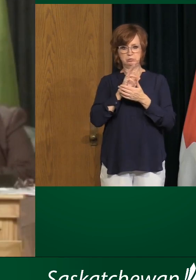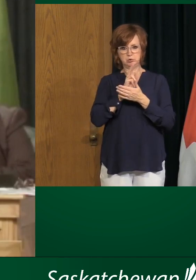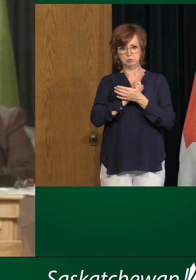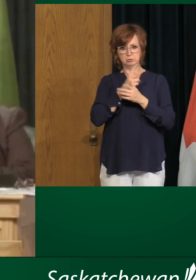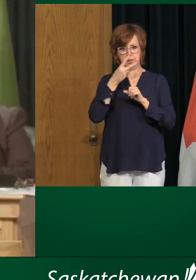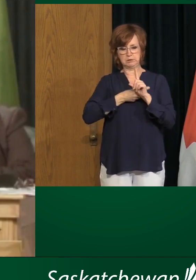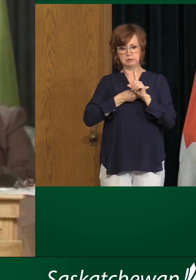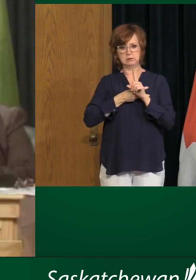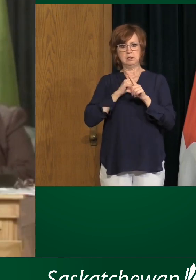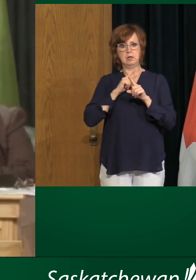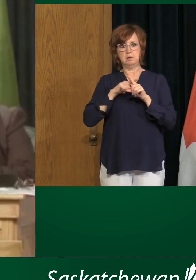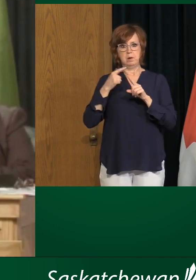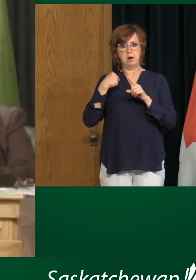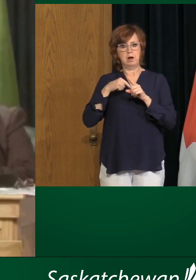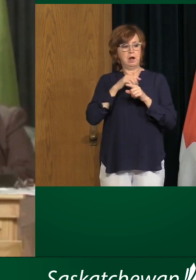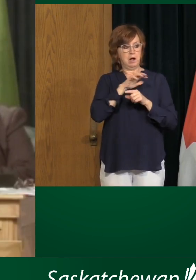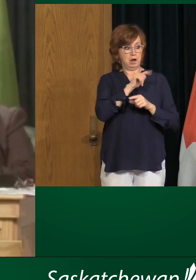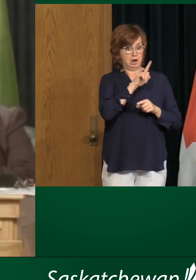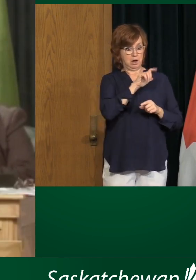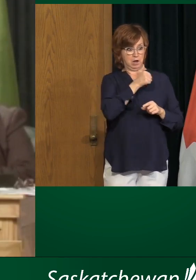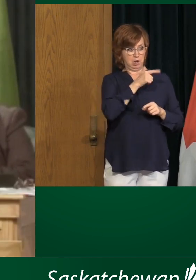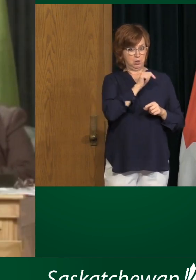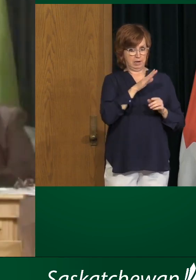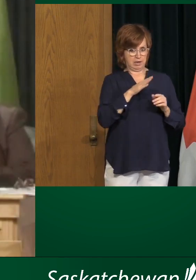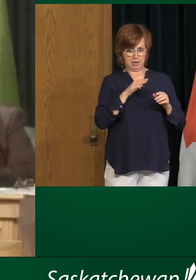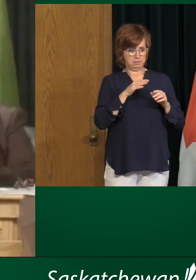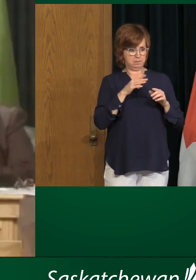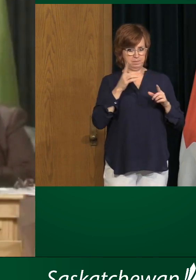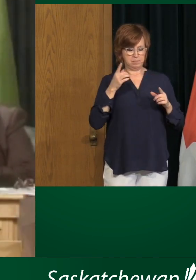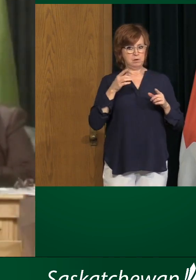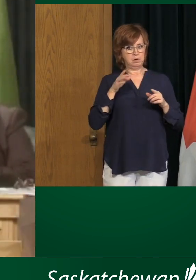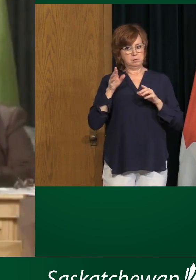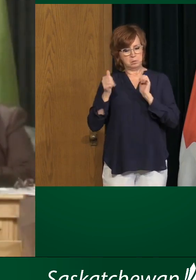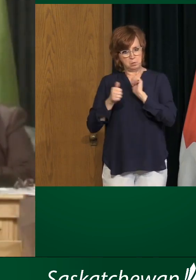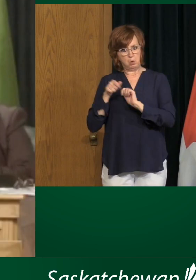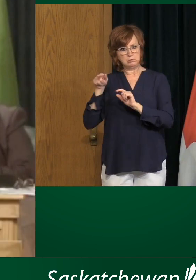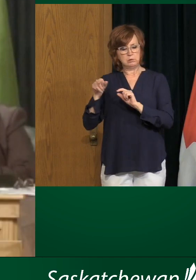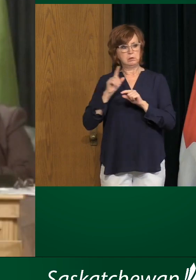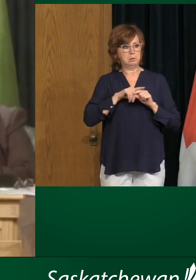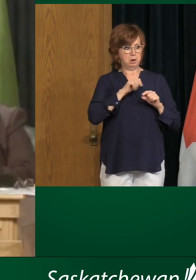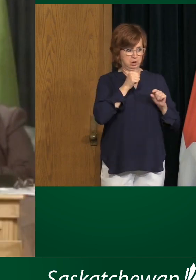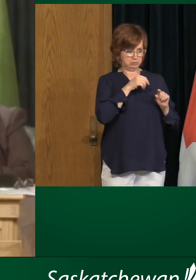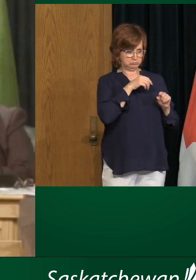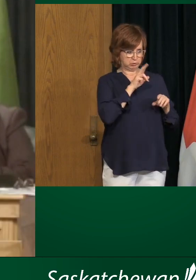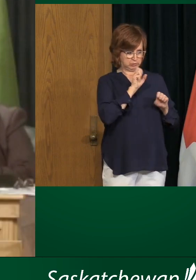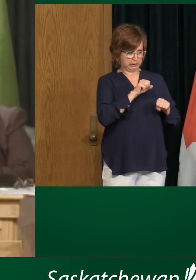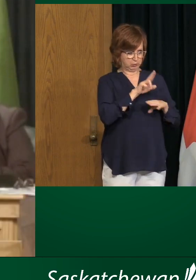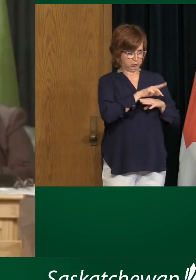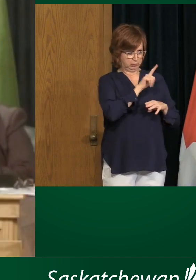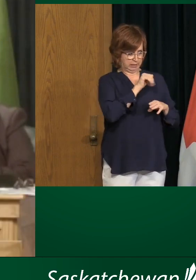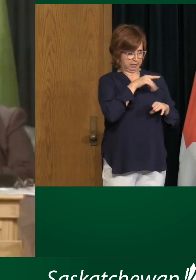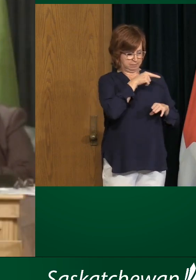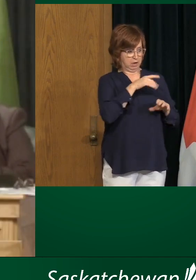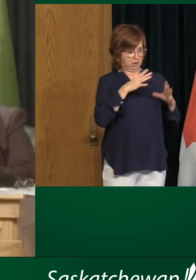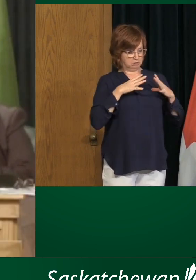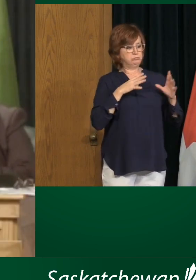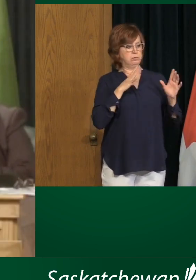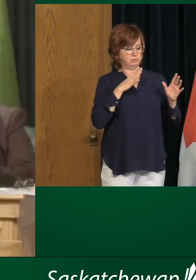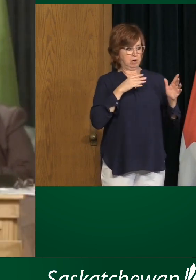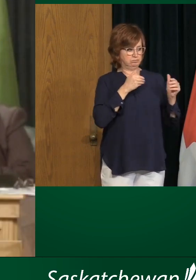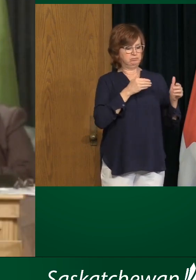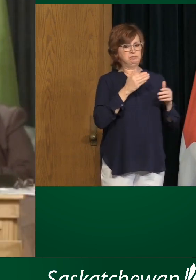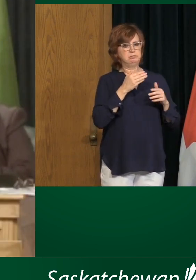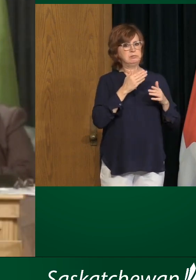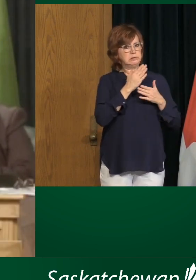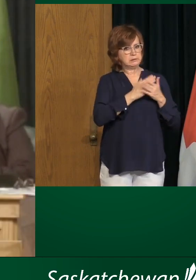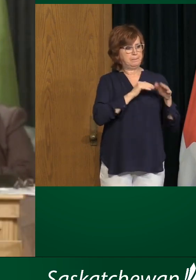wealth to ensure that we have testing capacity as we move forward to closely monitor outbreaks, identify who we need to test, and build